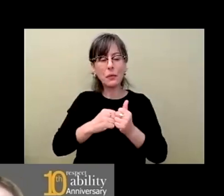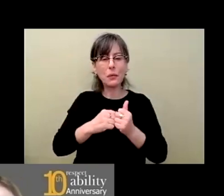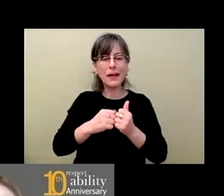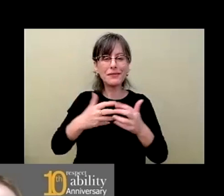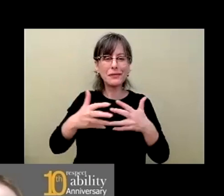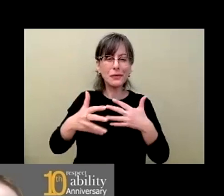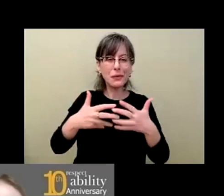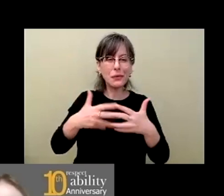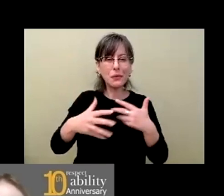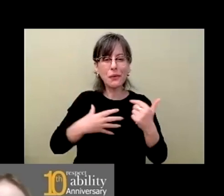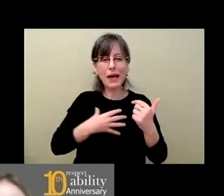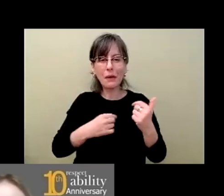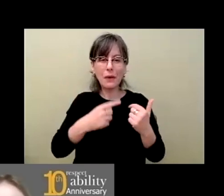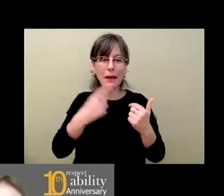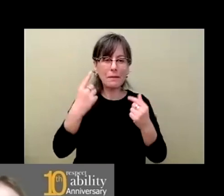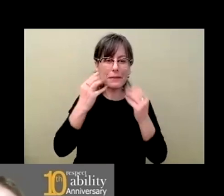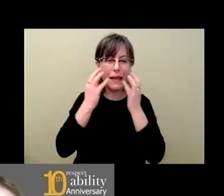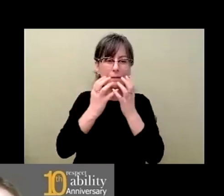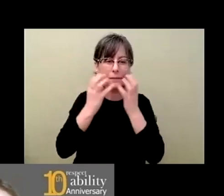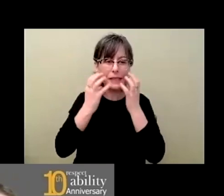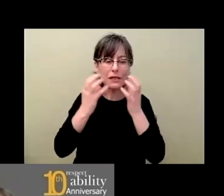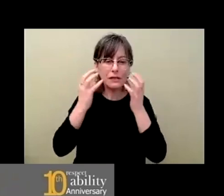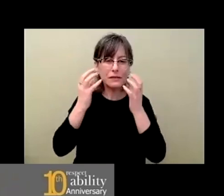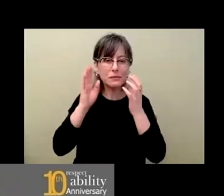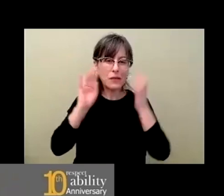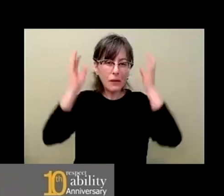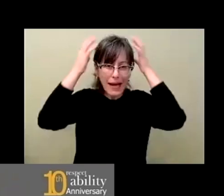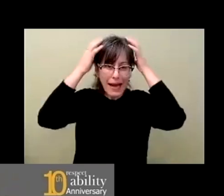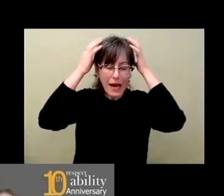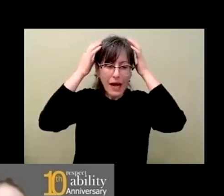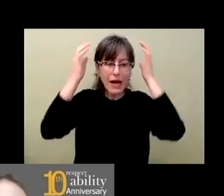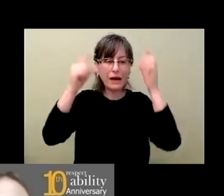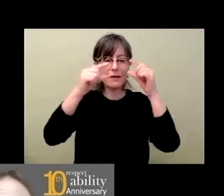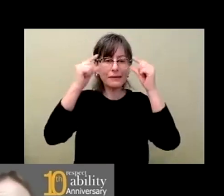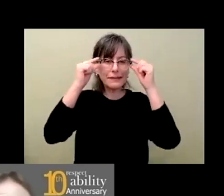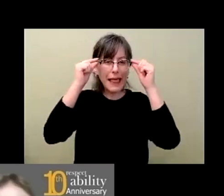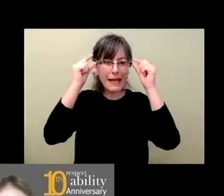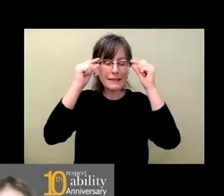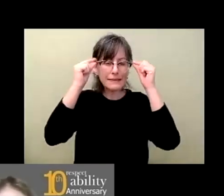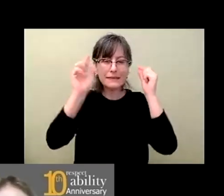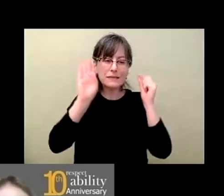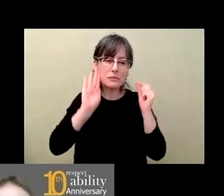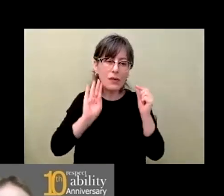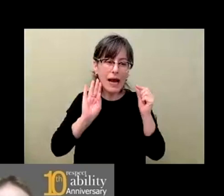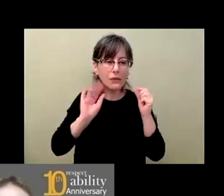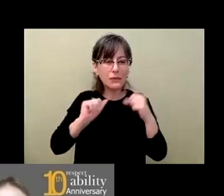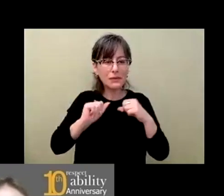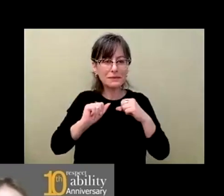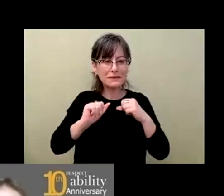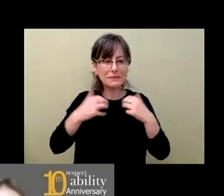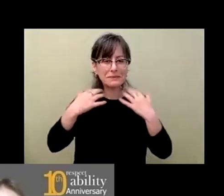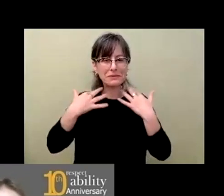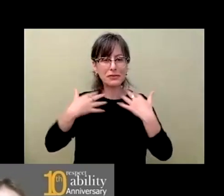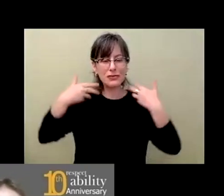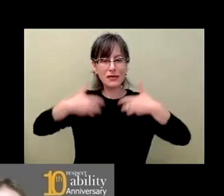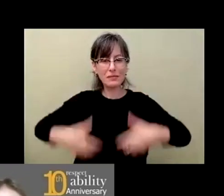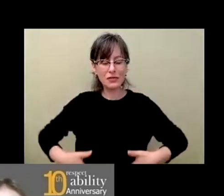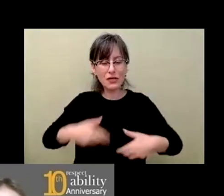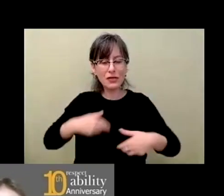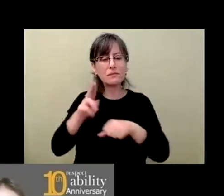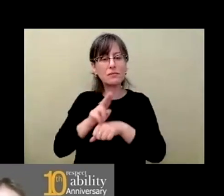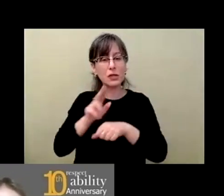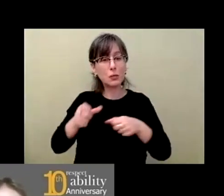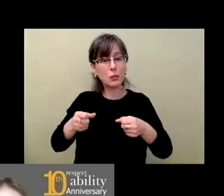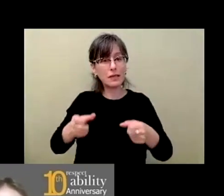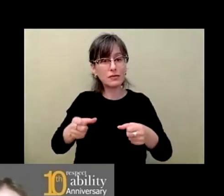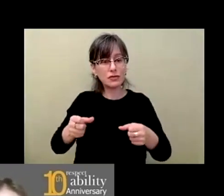beard and dark brown hair, brown rimmed glasses, a blue striped shirt, sitting in a wheelchair, wearing